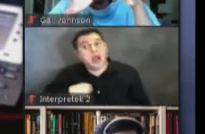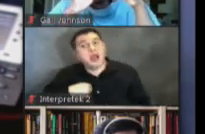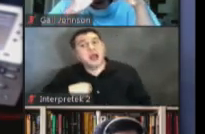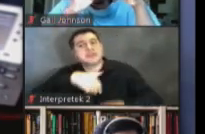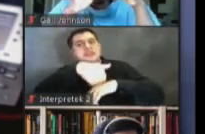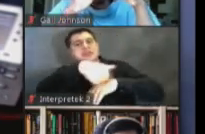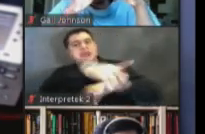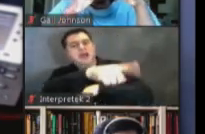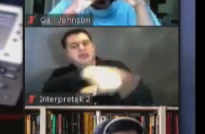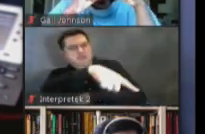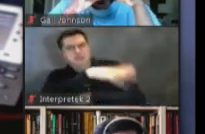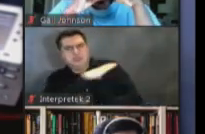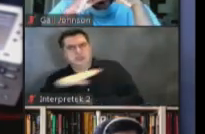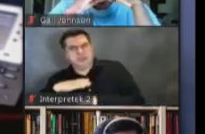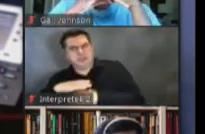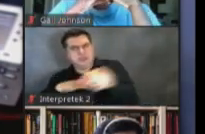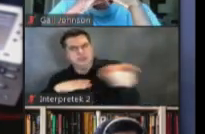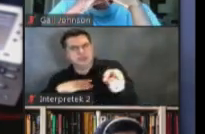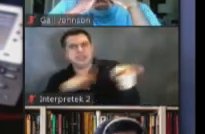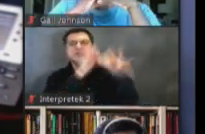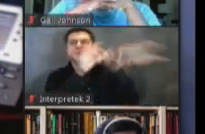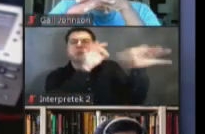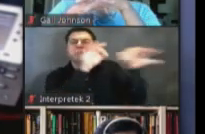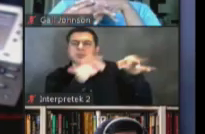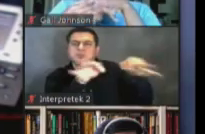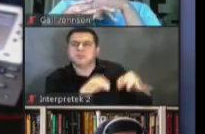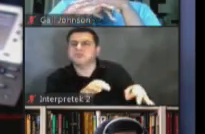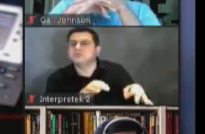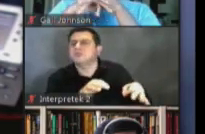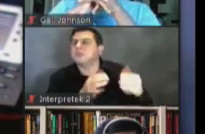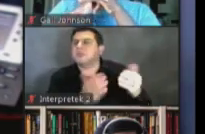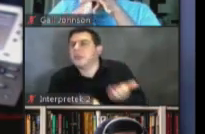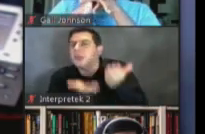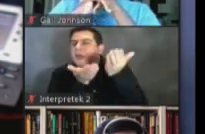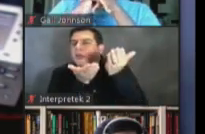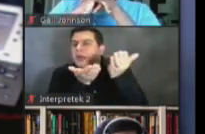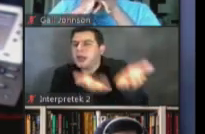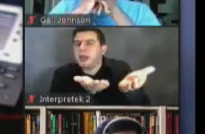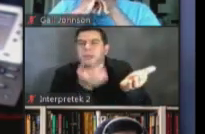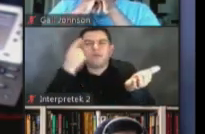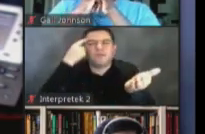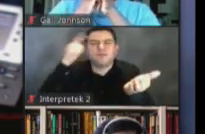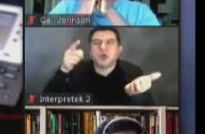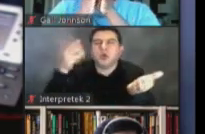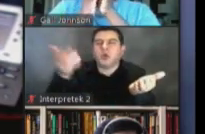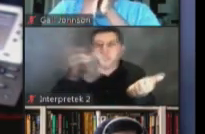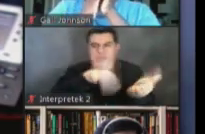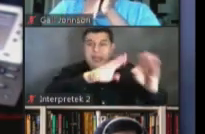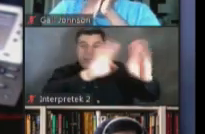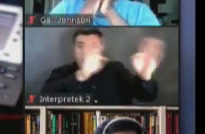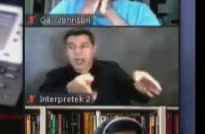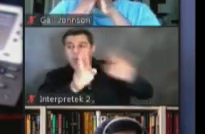the recommendations, or I'll call them items, in the Housing Coalition report, and what we're doing and where we